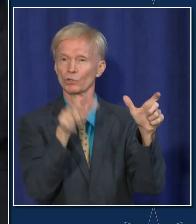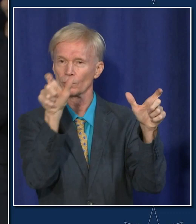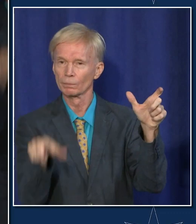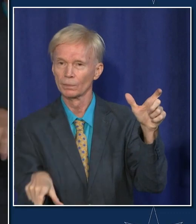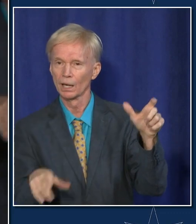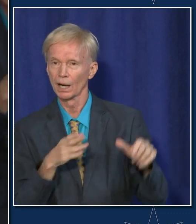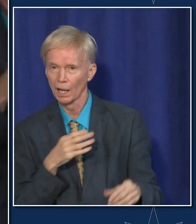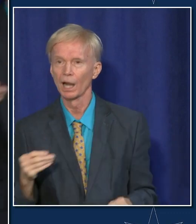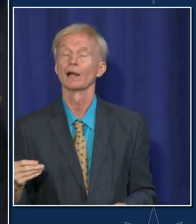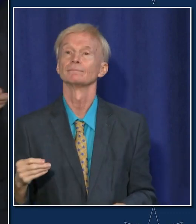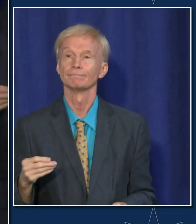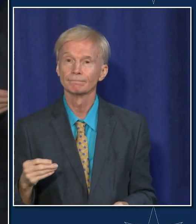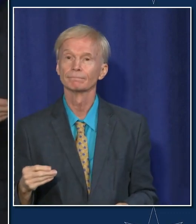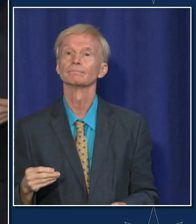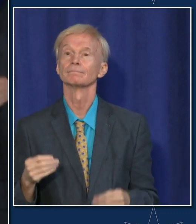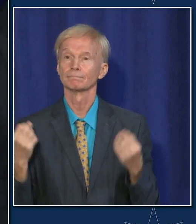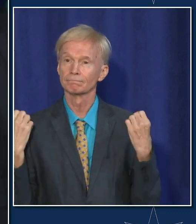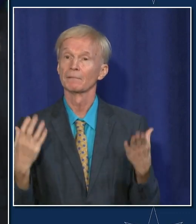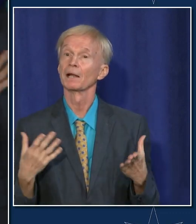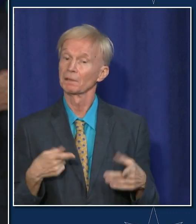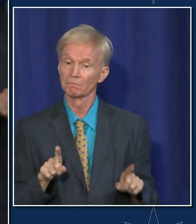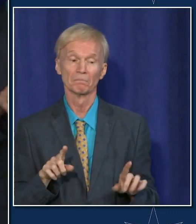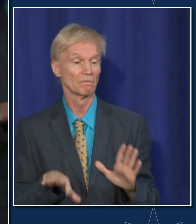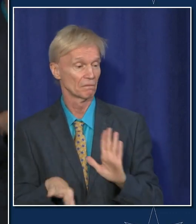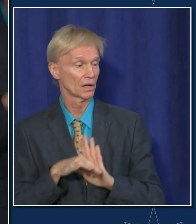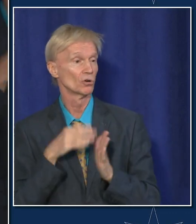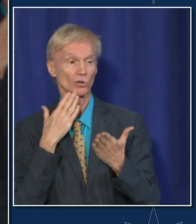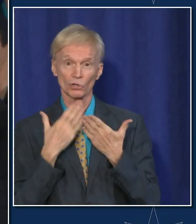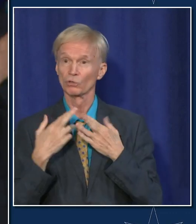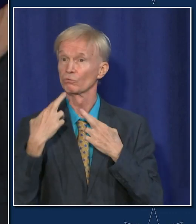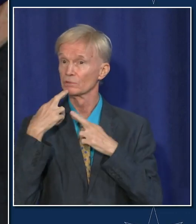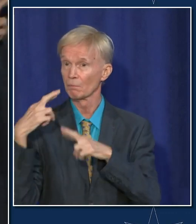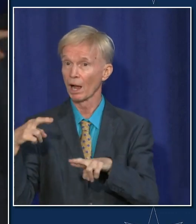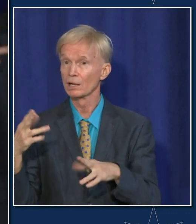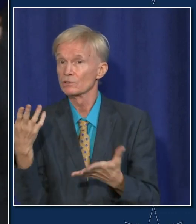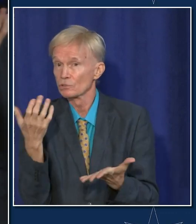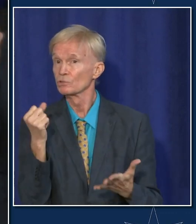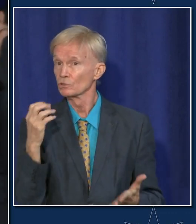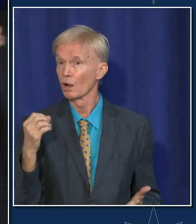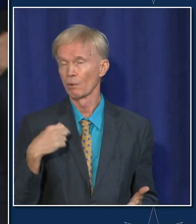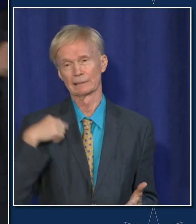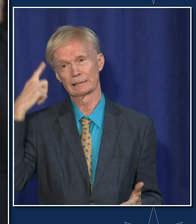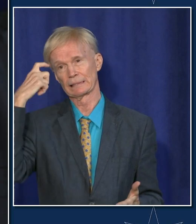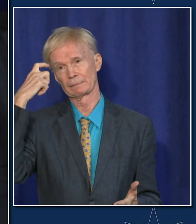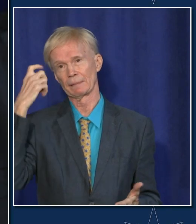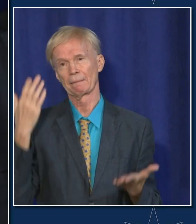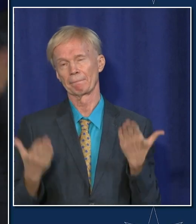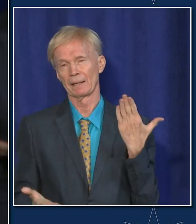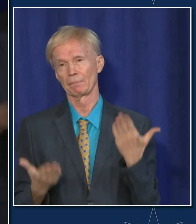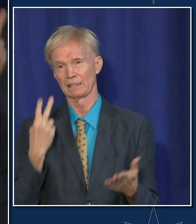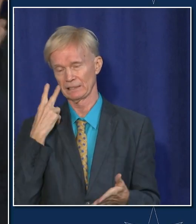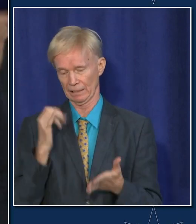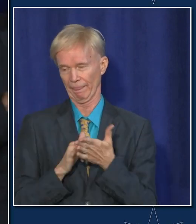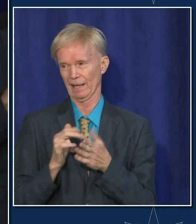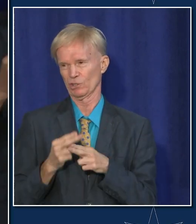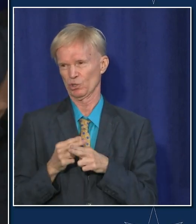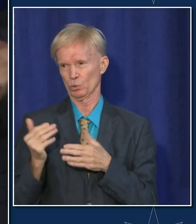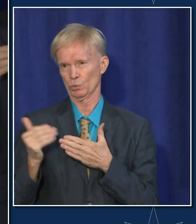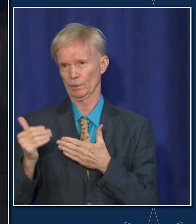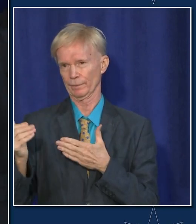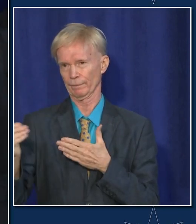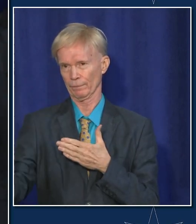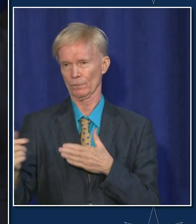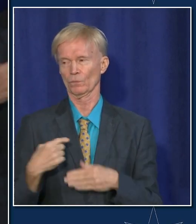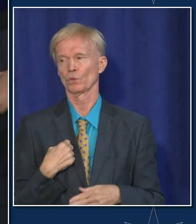had a good response. And so I do expect that we will probably see that coming fairly soon. We